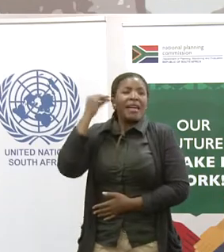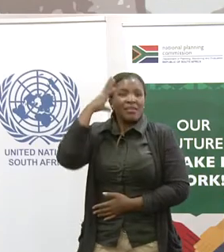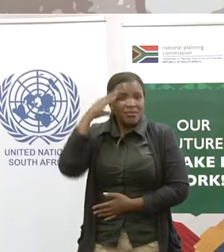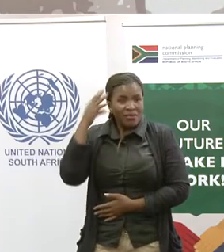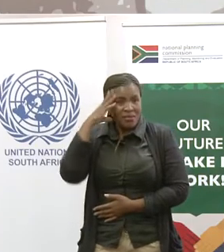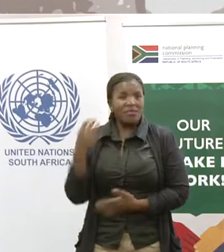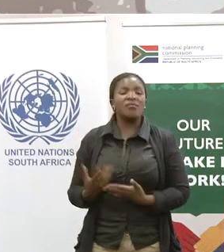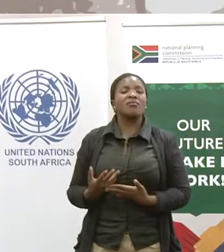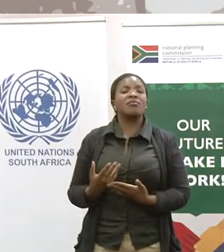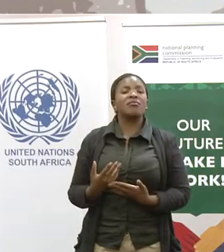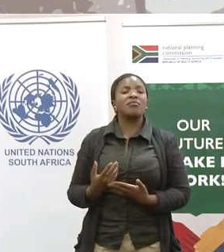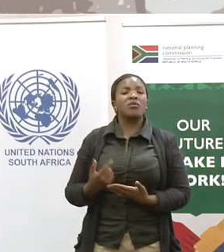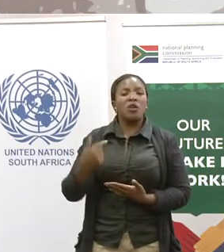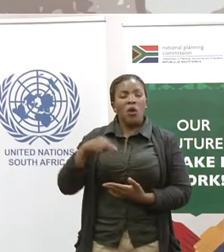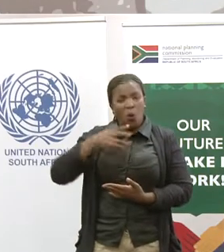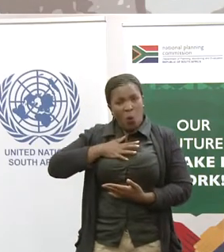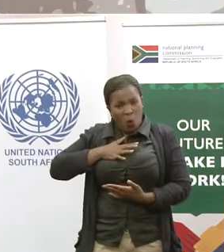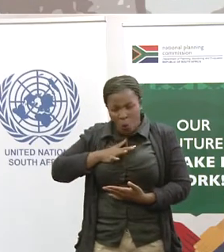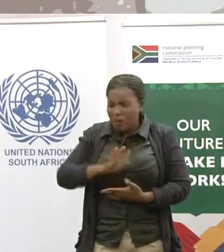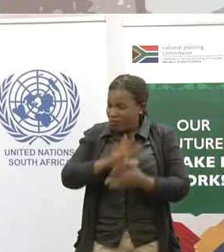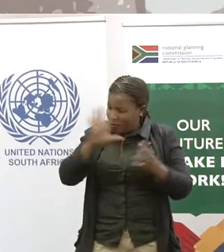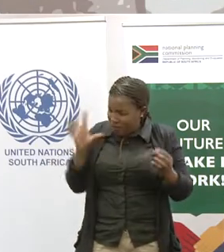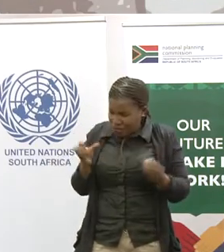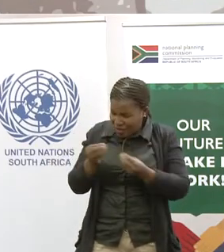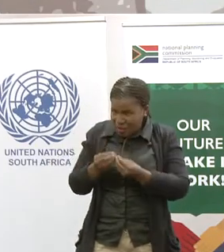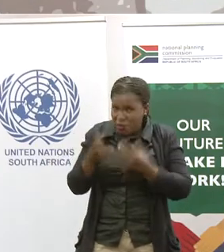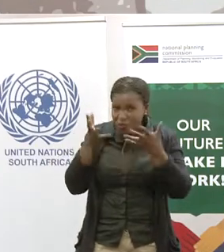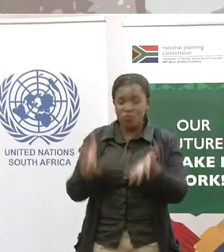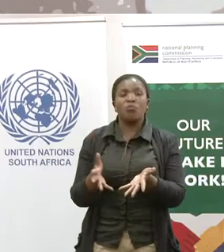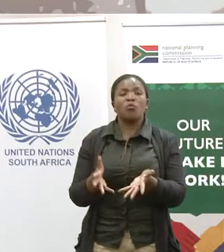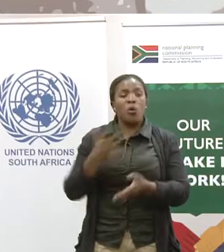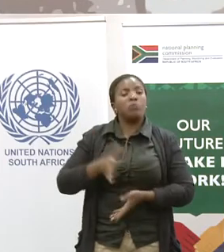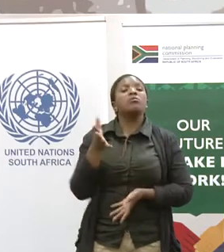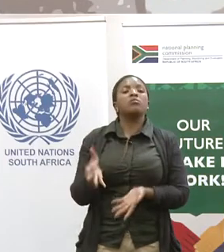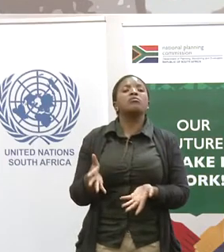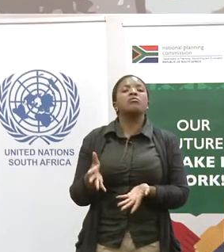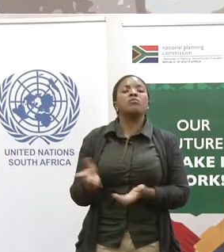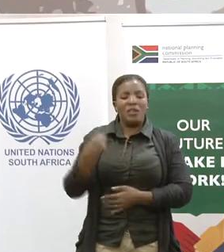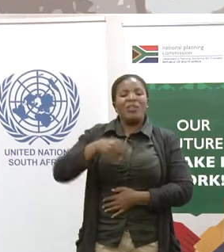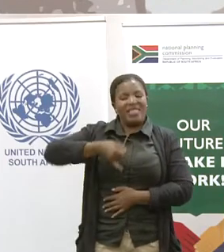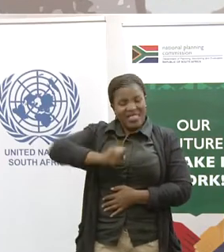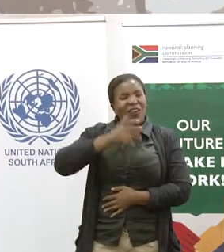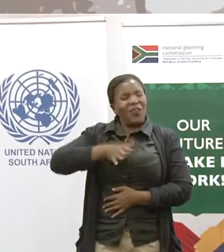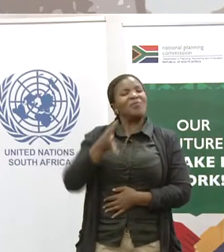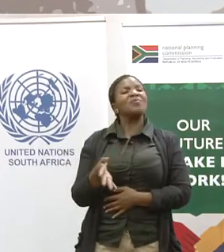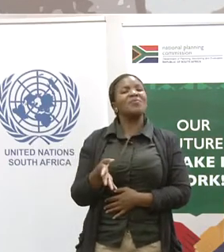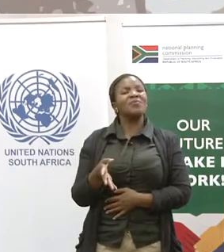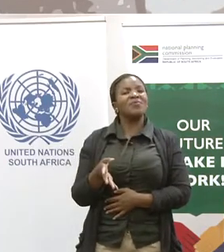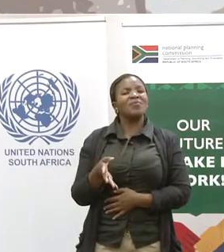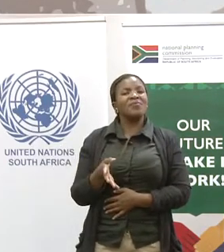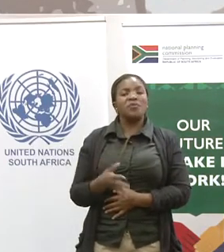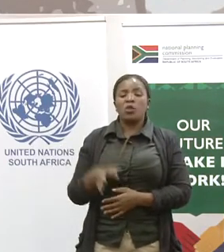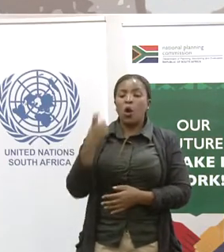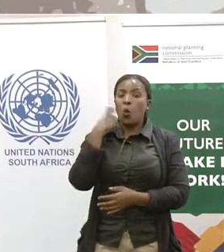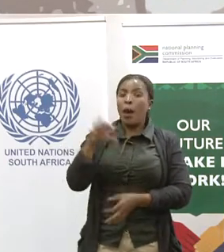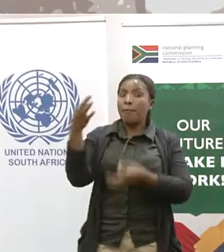and rights that we can ride home about. That's what we wanted, and that's what we are still wanting. We have the white